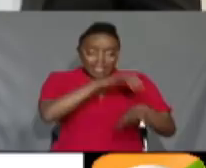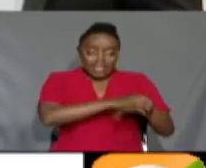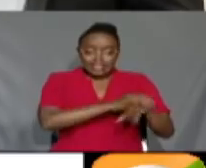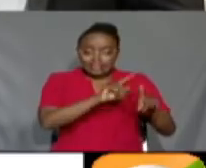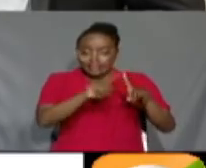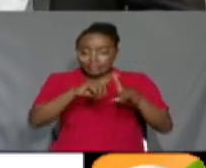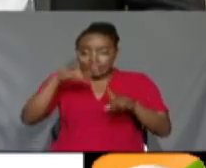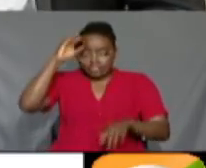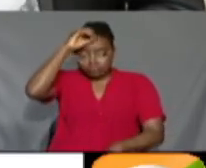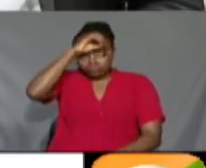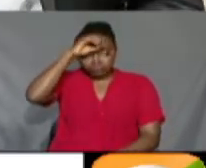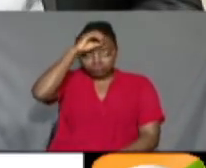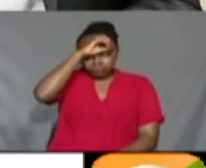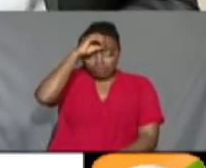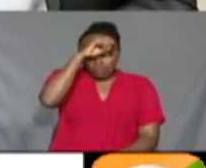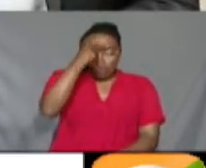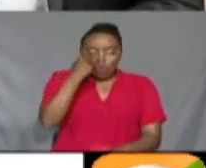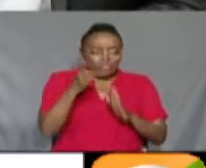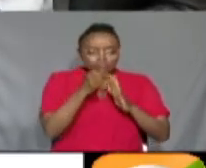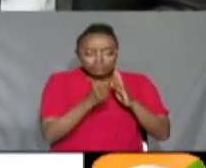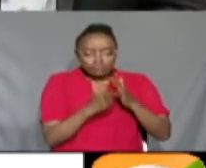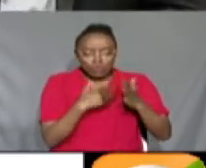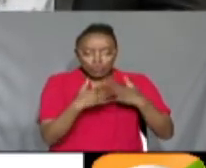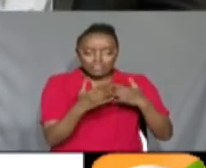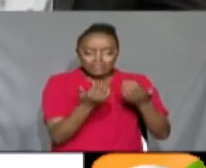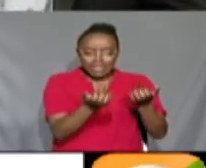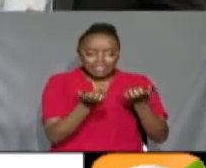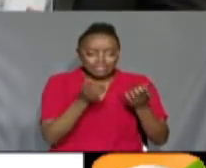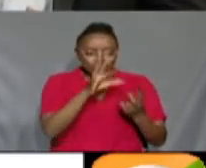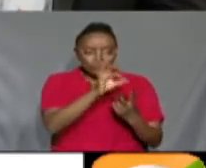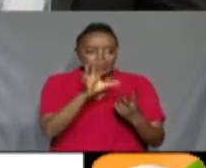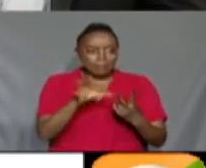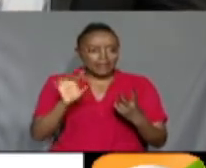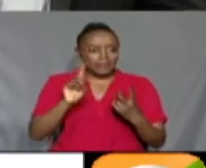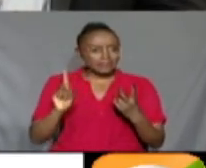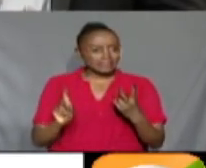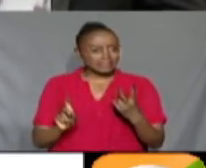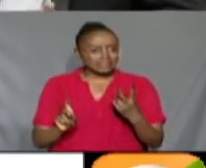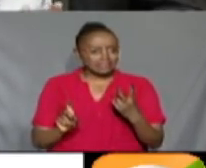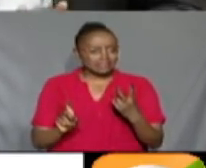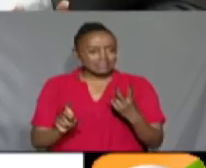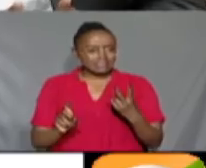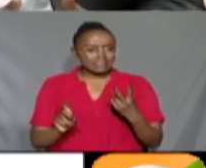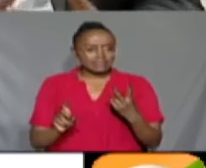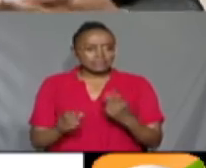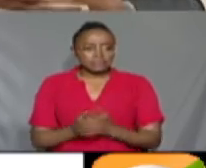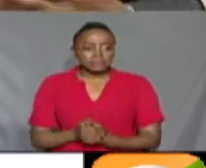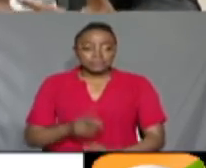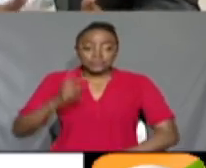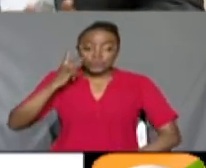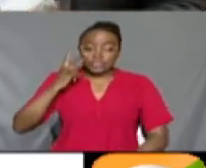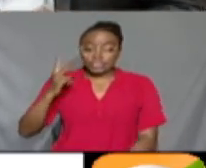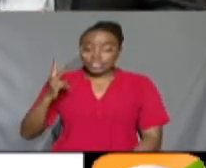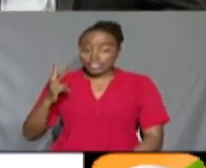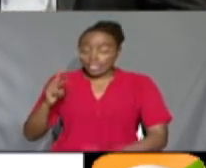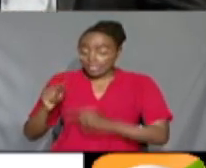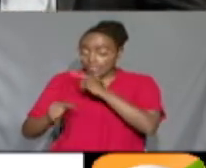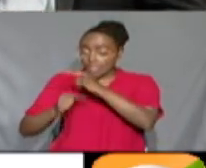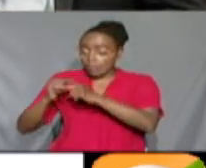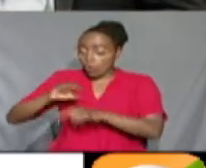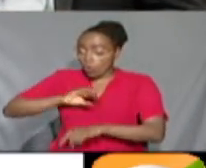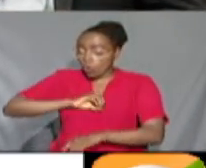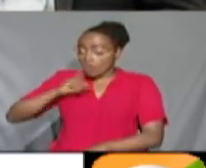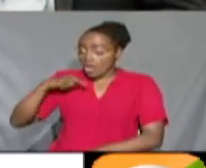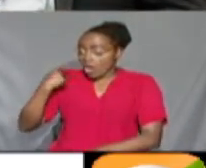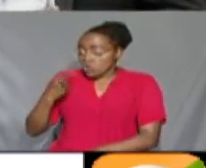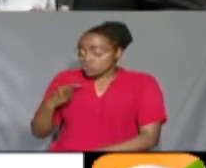and the sort of shortlisting what needs to be taken as a priority? You see, this process belongs to the task